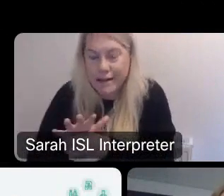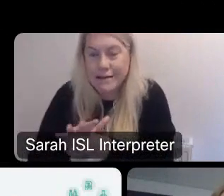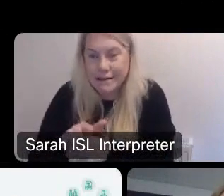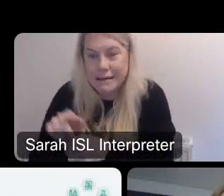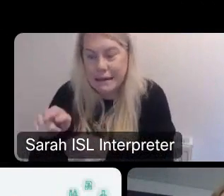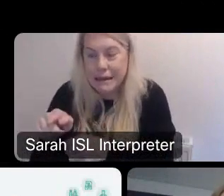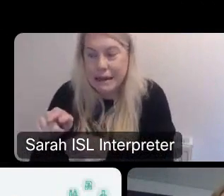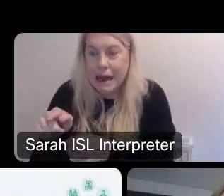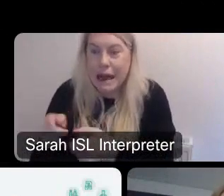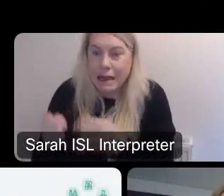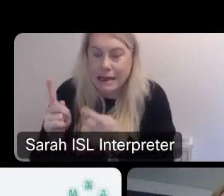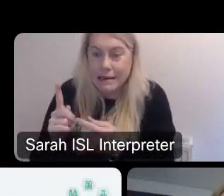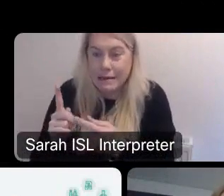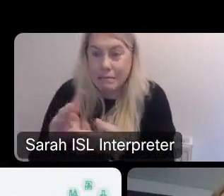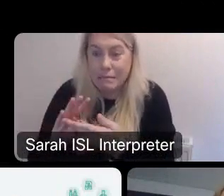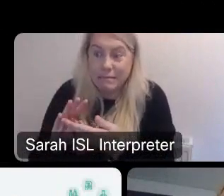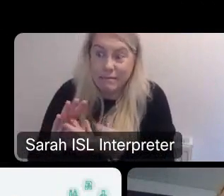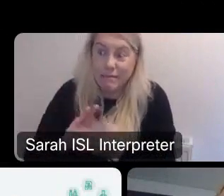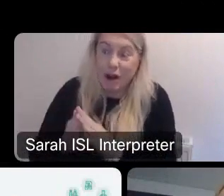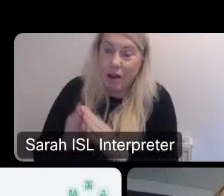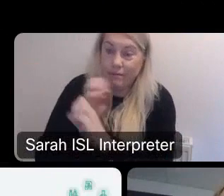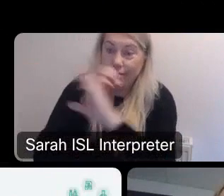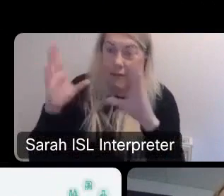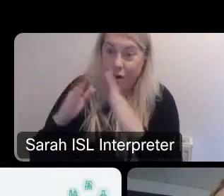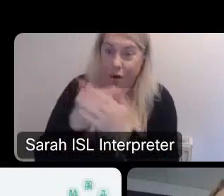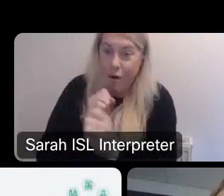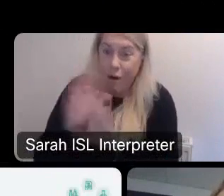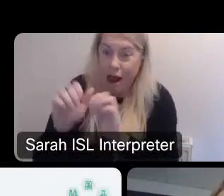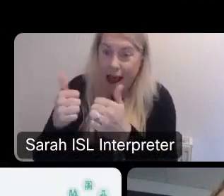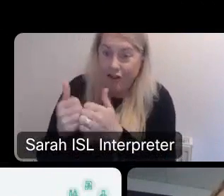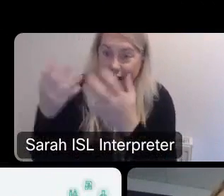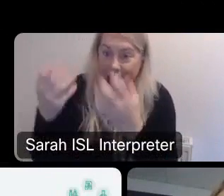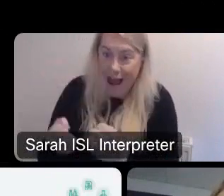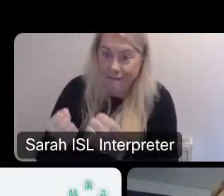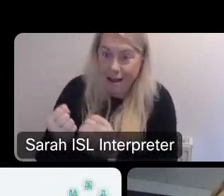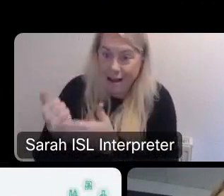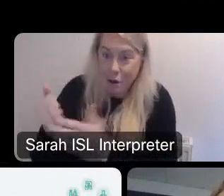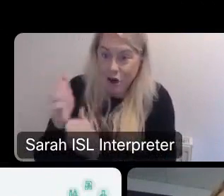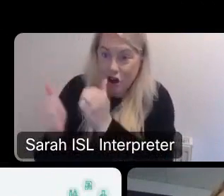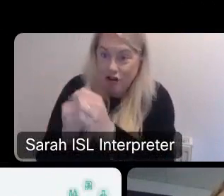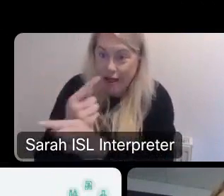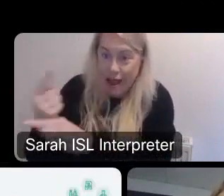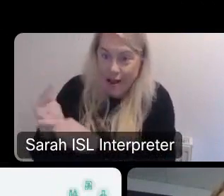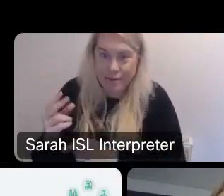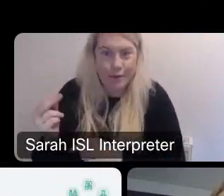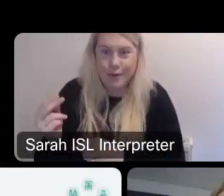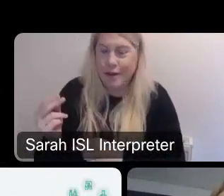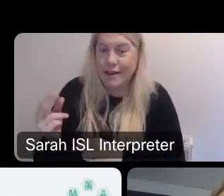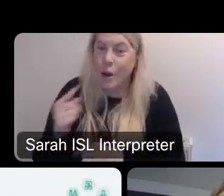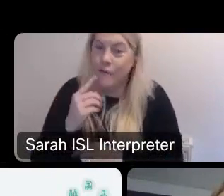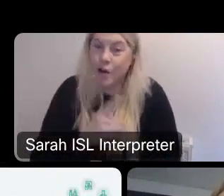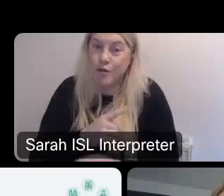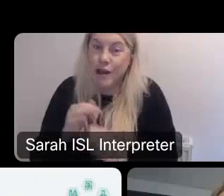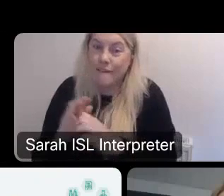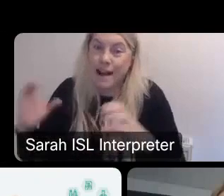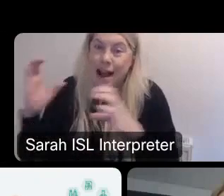became evident to us that not all of the agencies had a structure in place. So from a duty of care perspective,